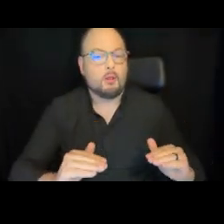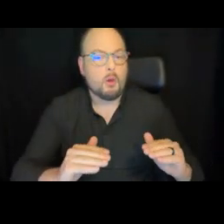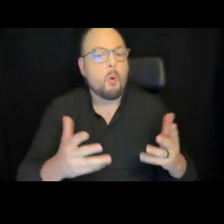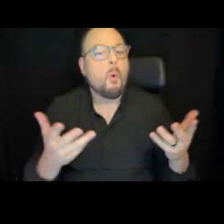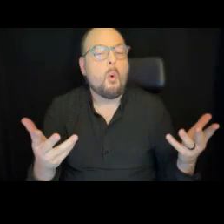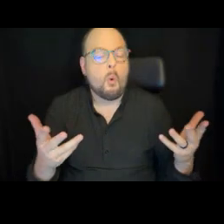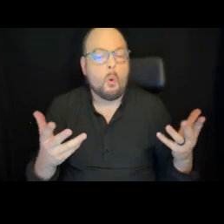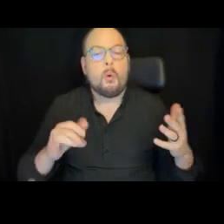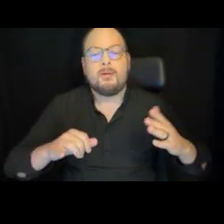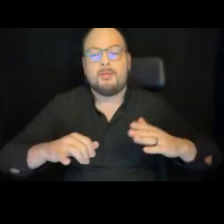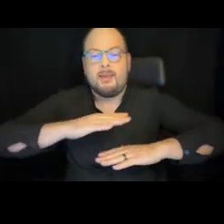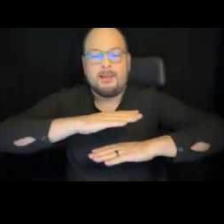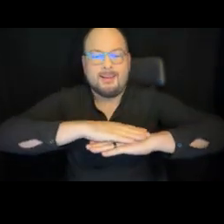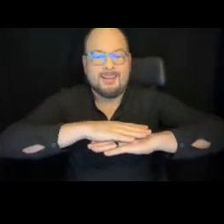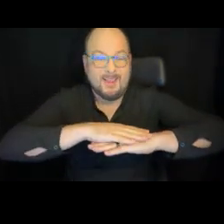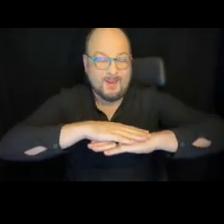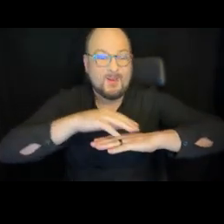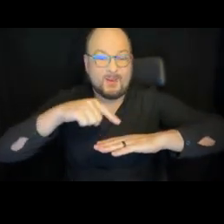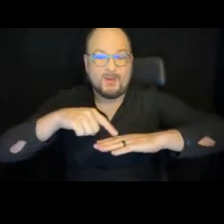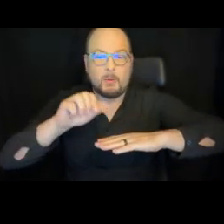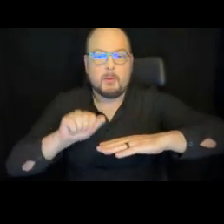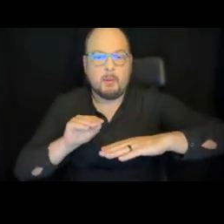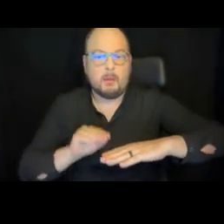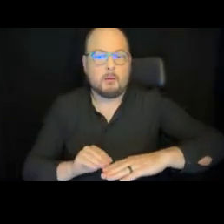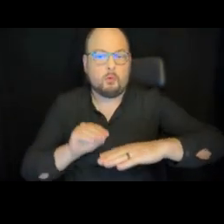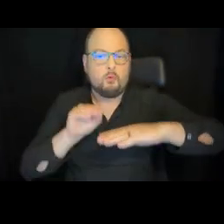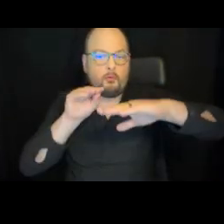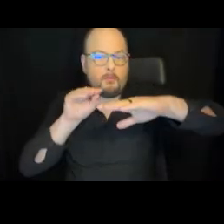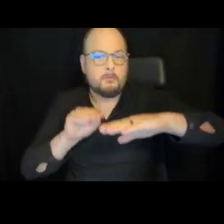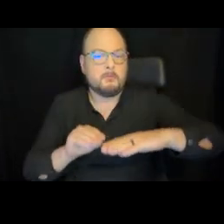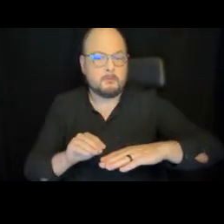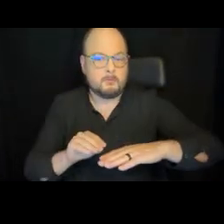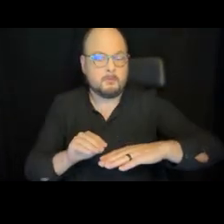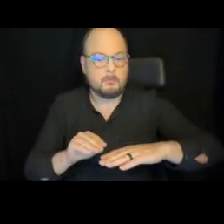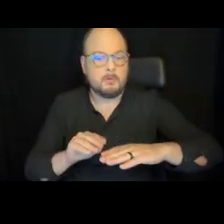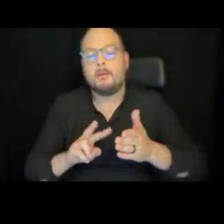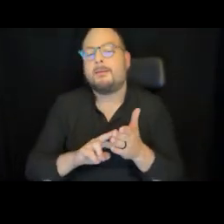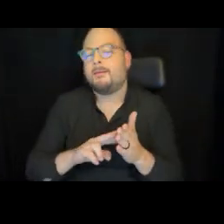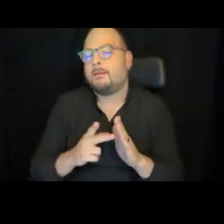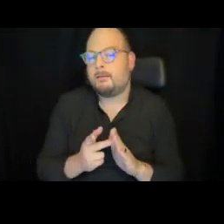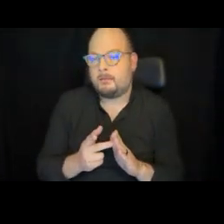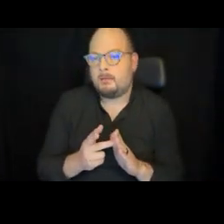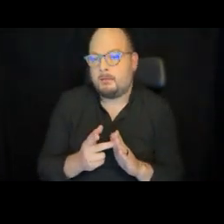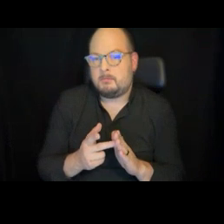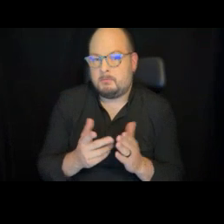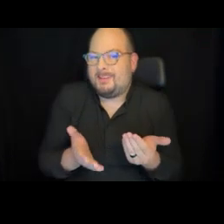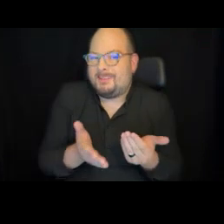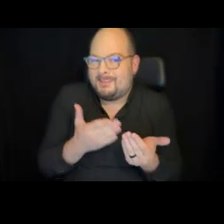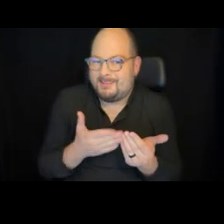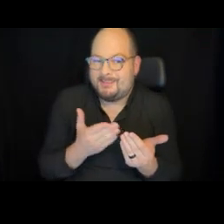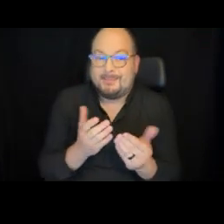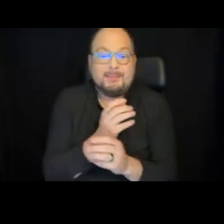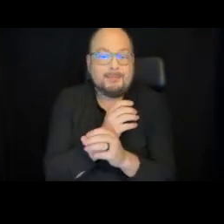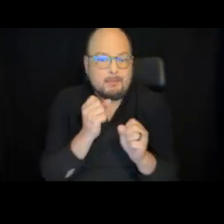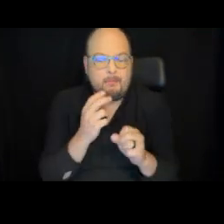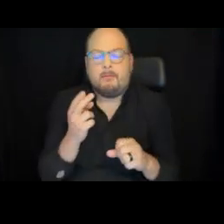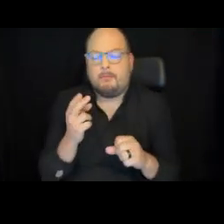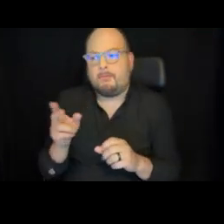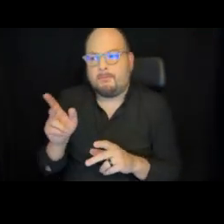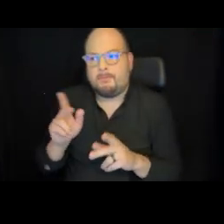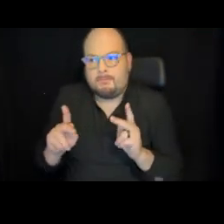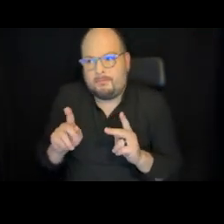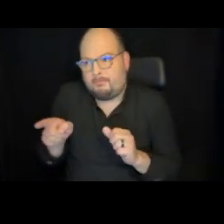counter segments so it can be used easily and safely by people